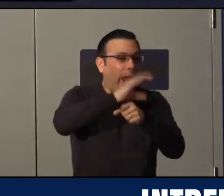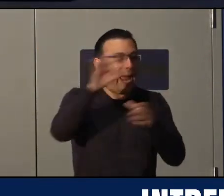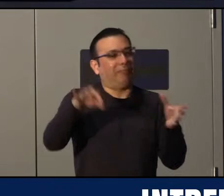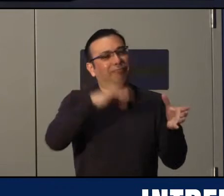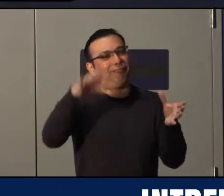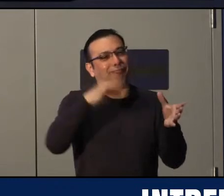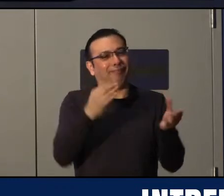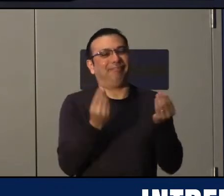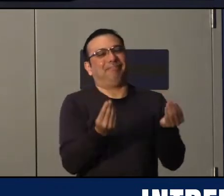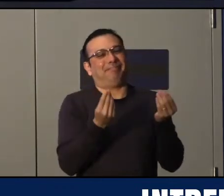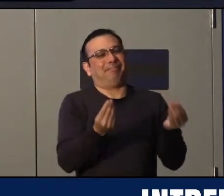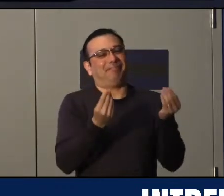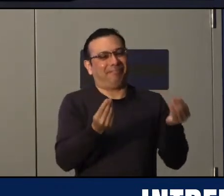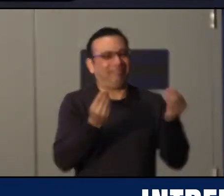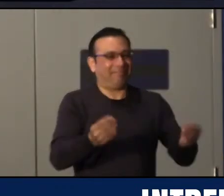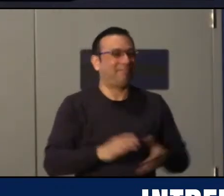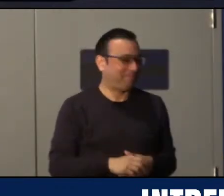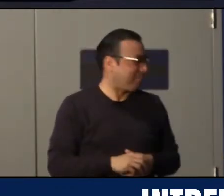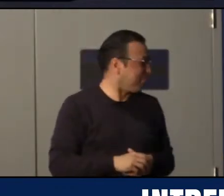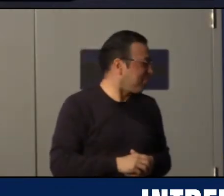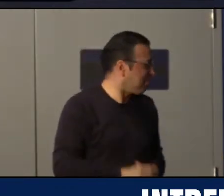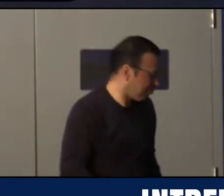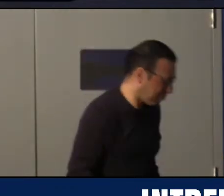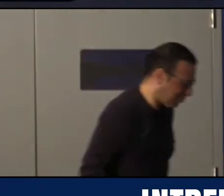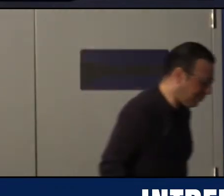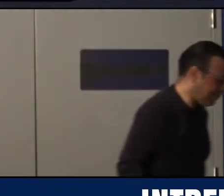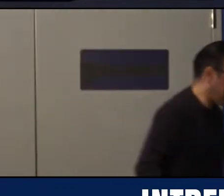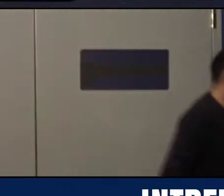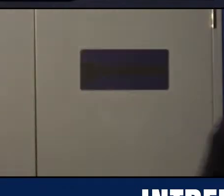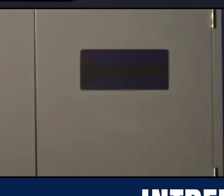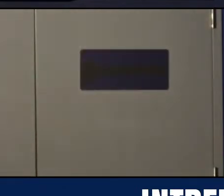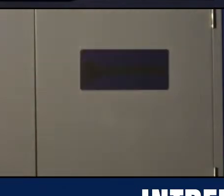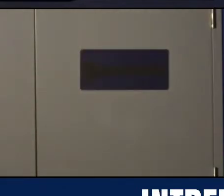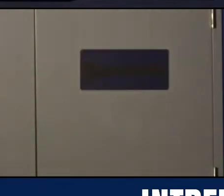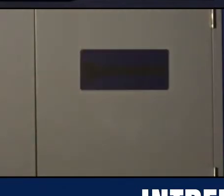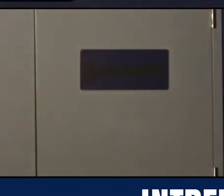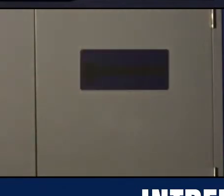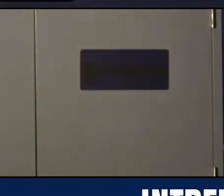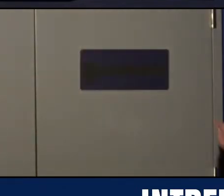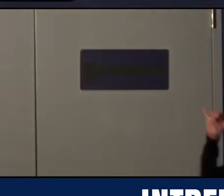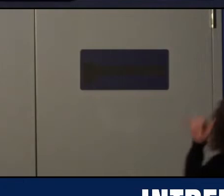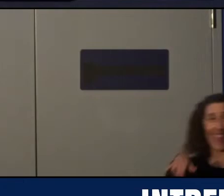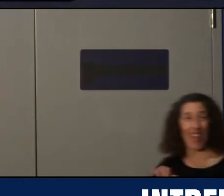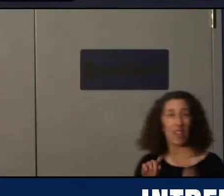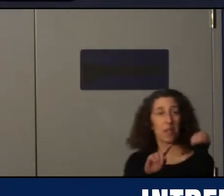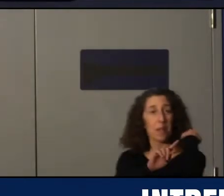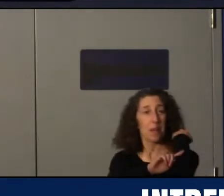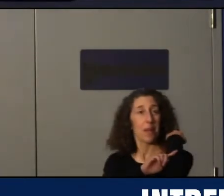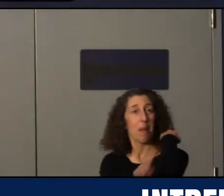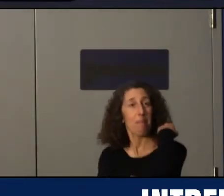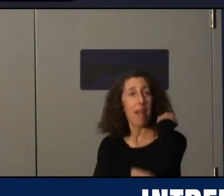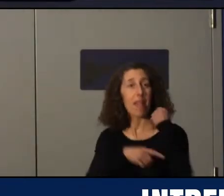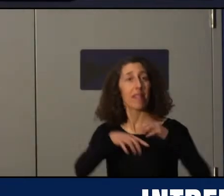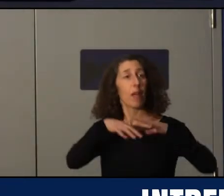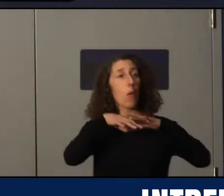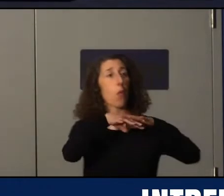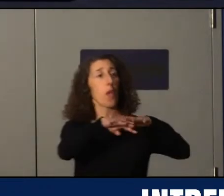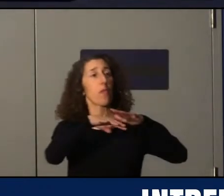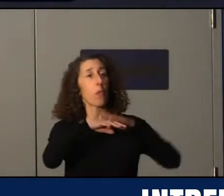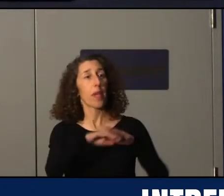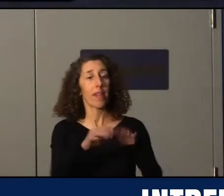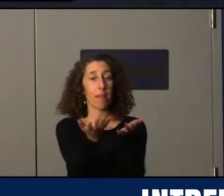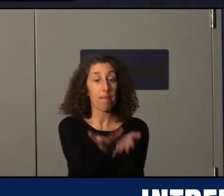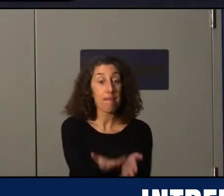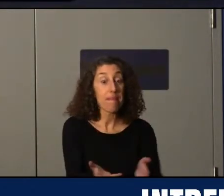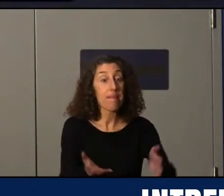weavers in space, and they are the most beautiful, meticulously done baskets. They're extraordinary. But, you know, if you weren't